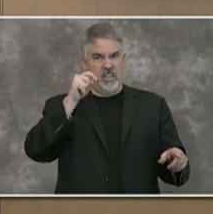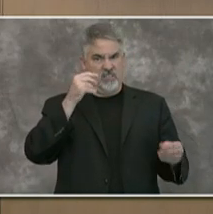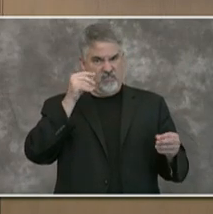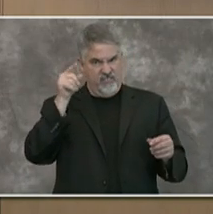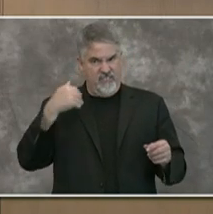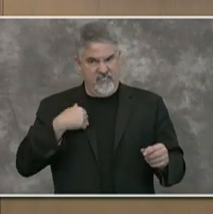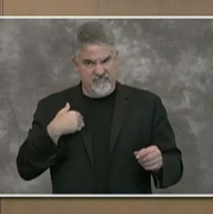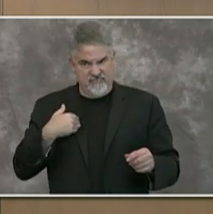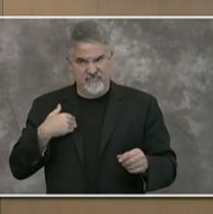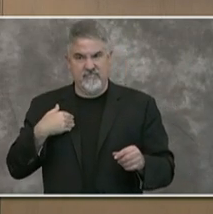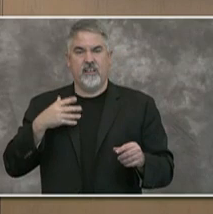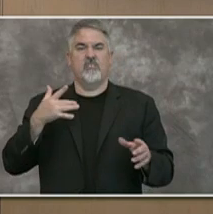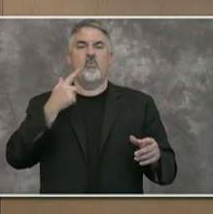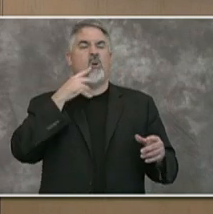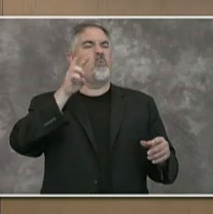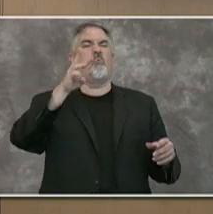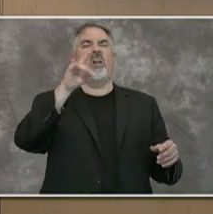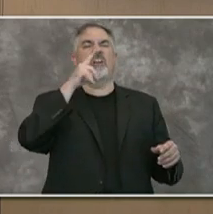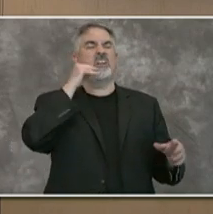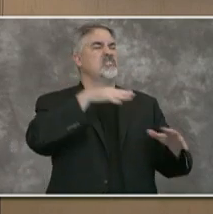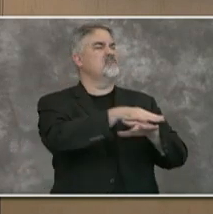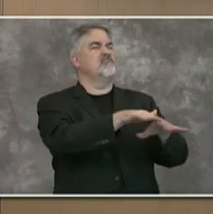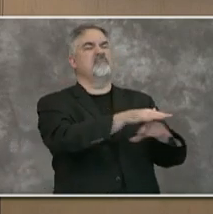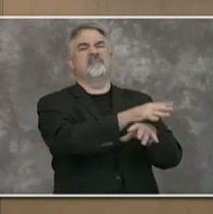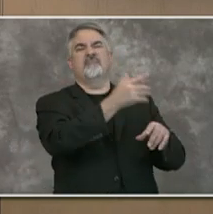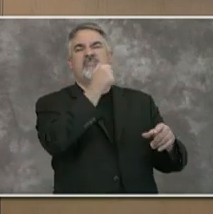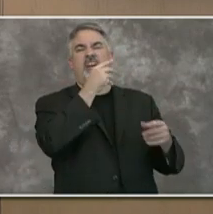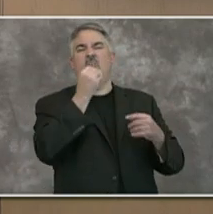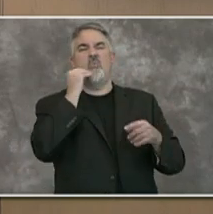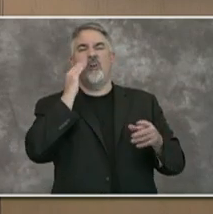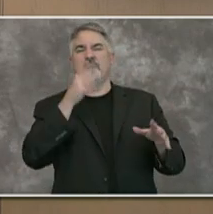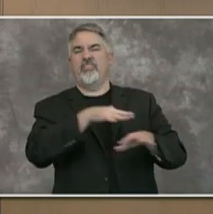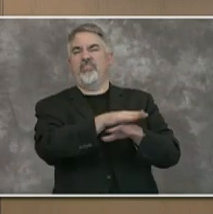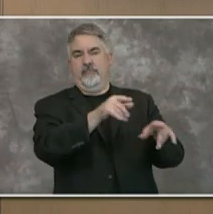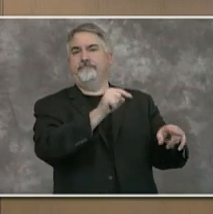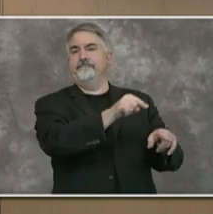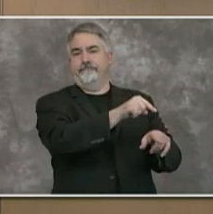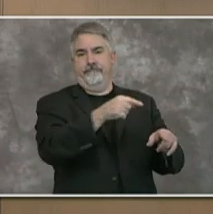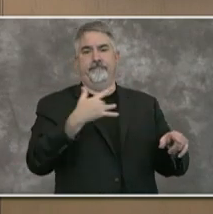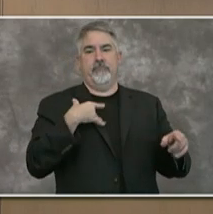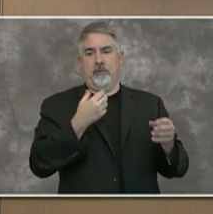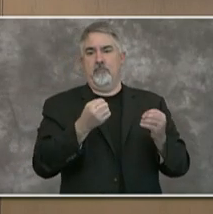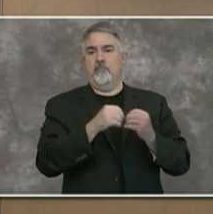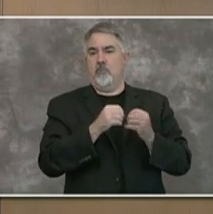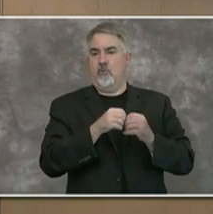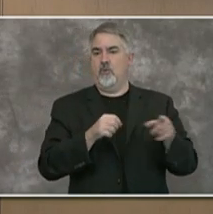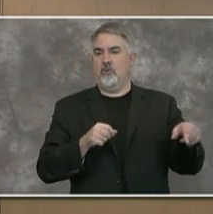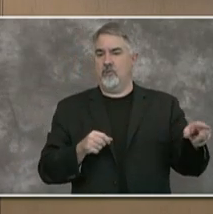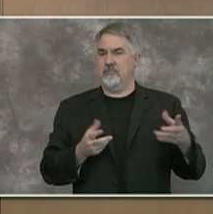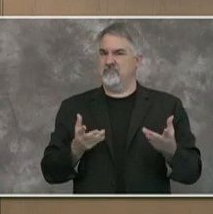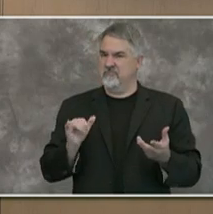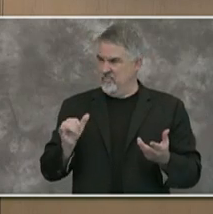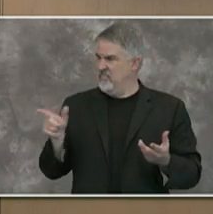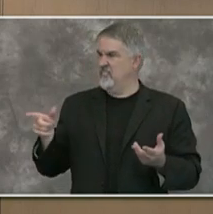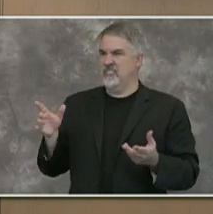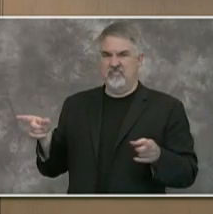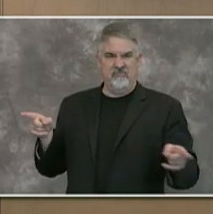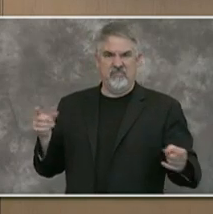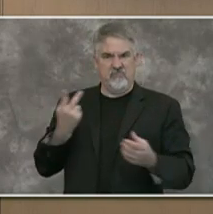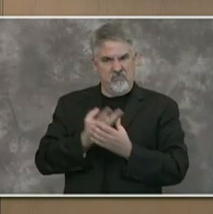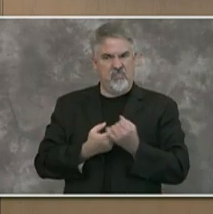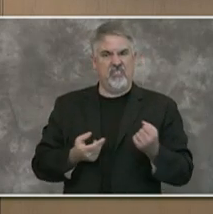while it might be possible, there is not a lot of research currently available